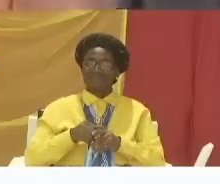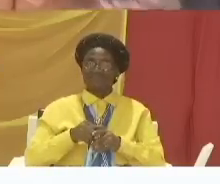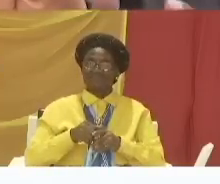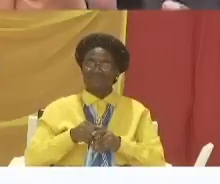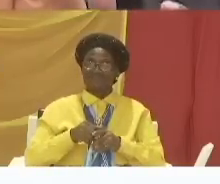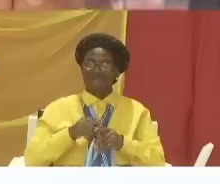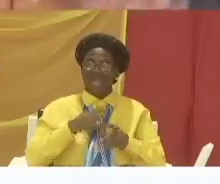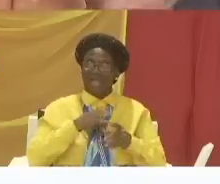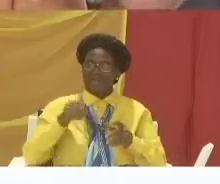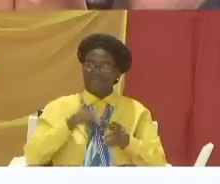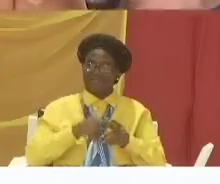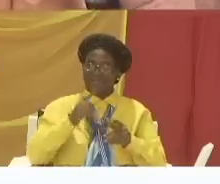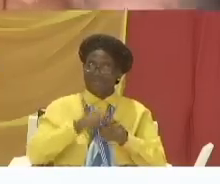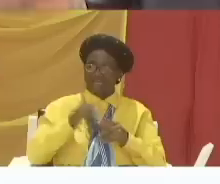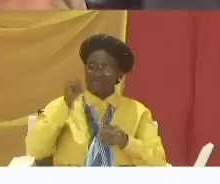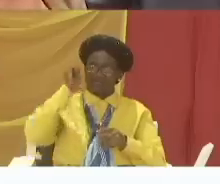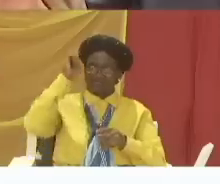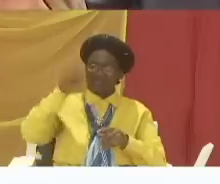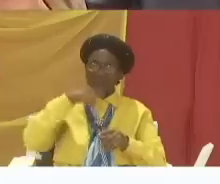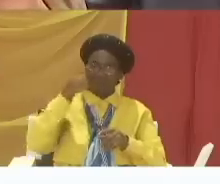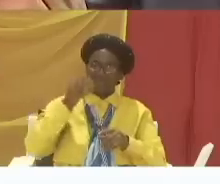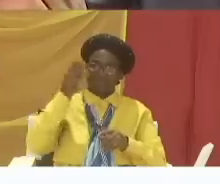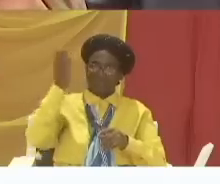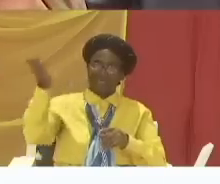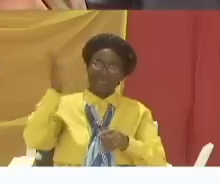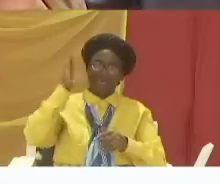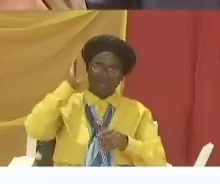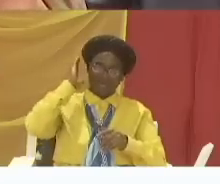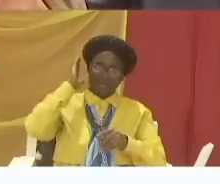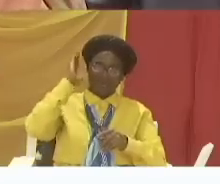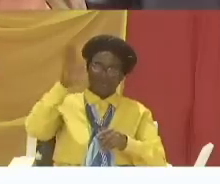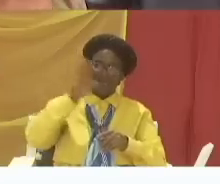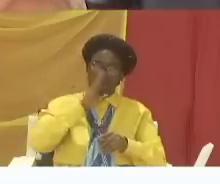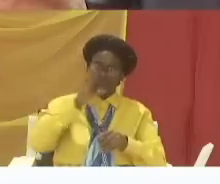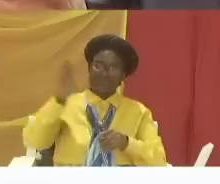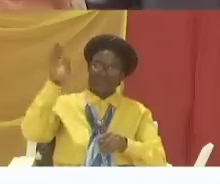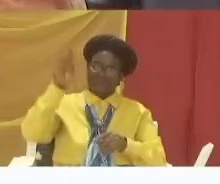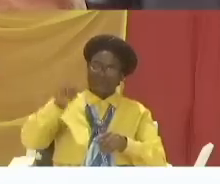And then he said, there shall nothing cast their young.